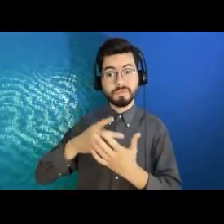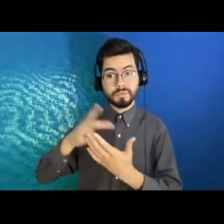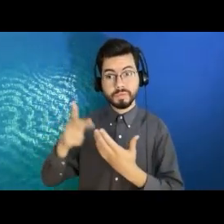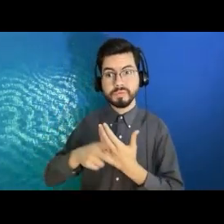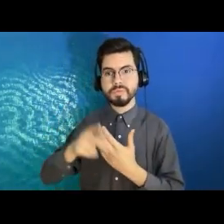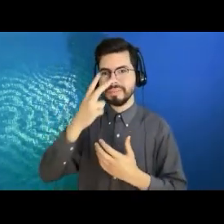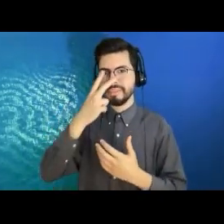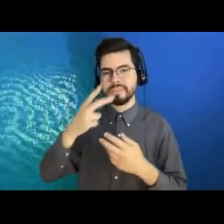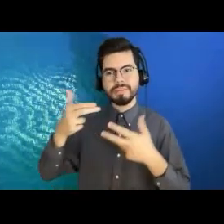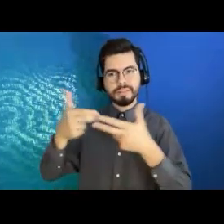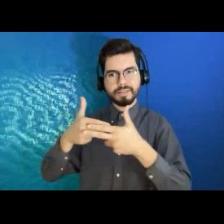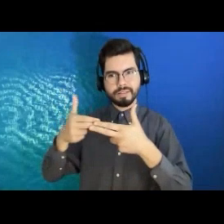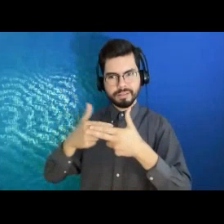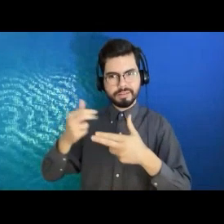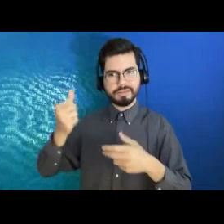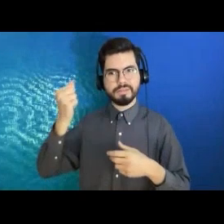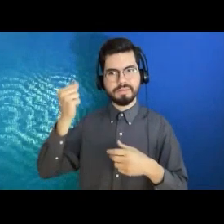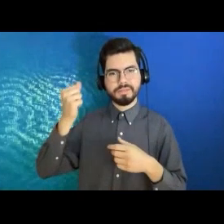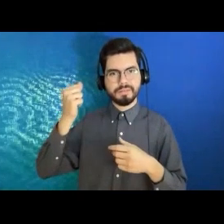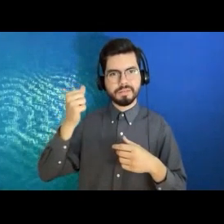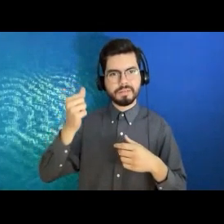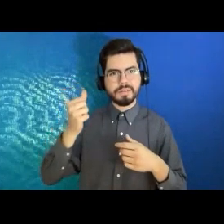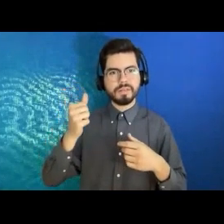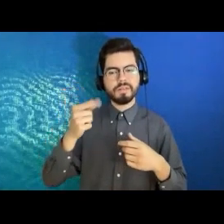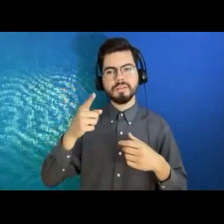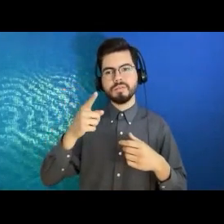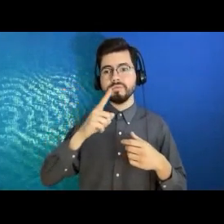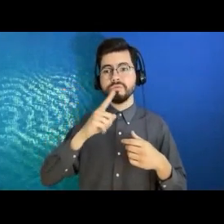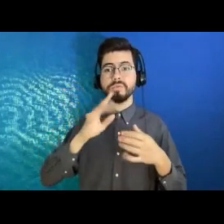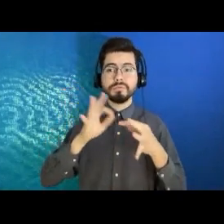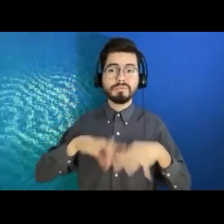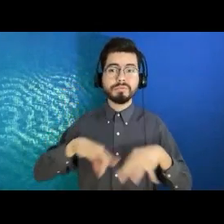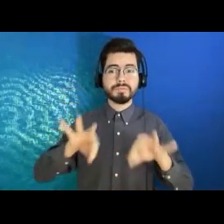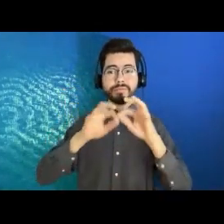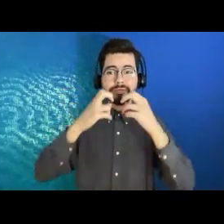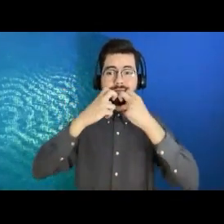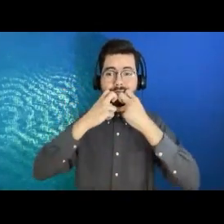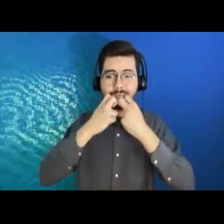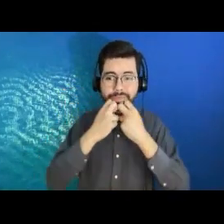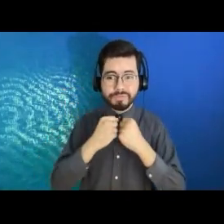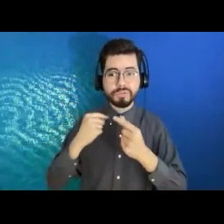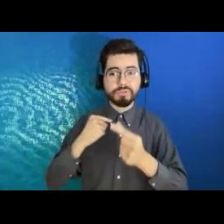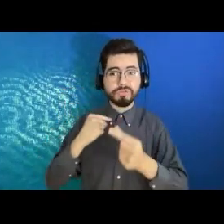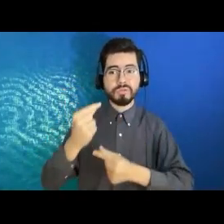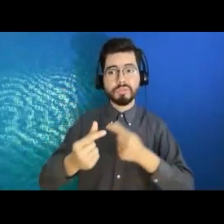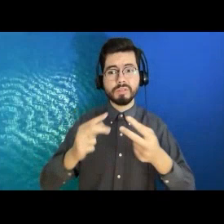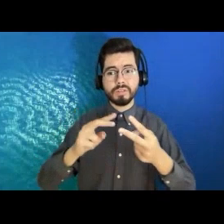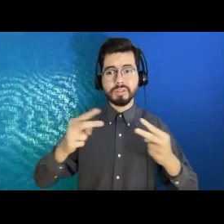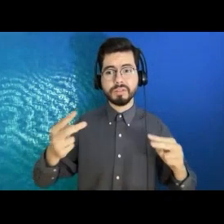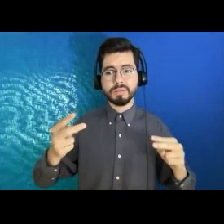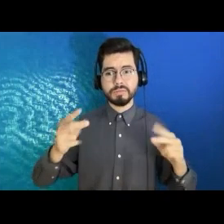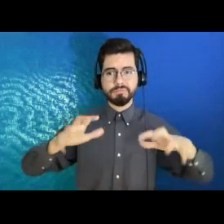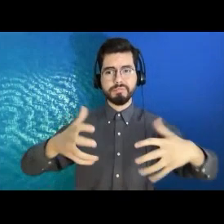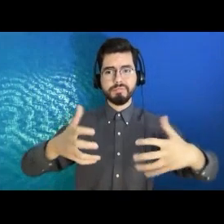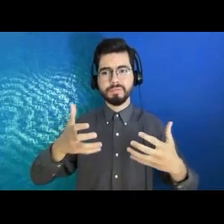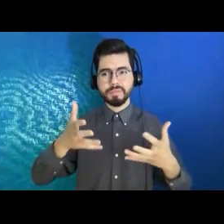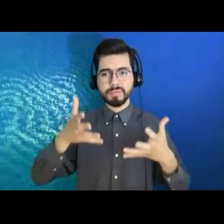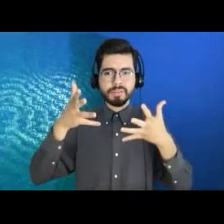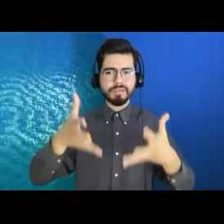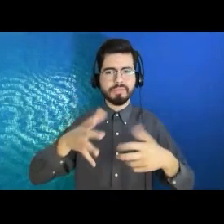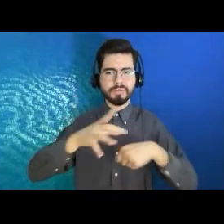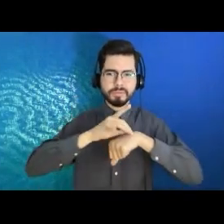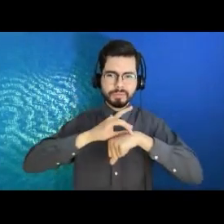us, which is how do you take the most valuable genetic stock of buffalo left on the planet? Because the bison